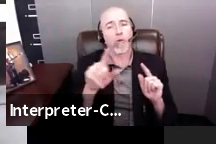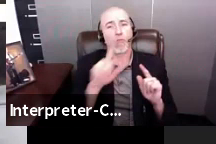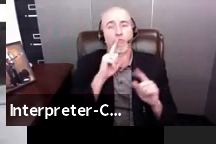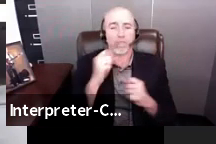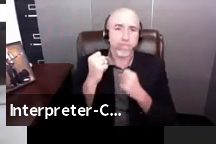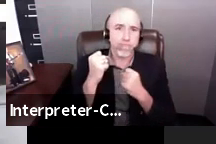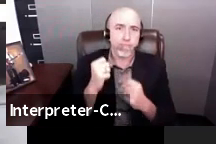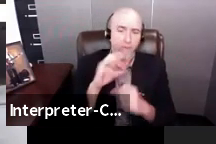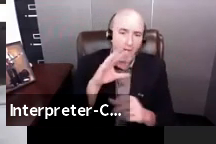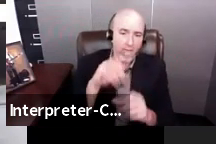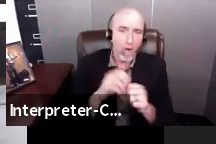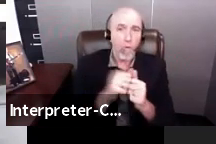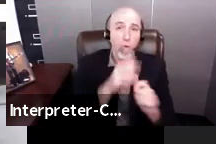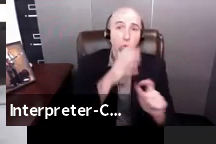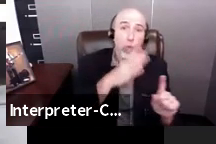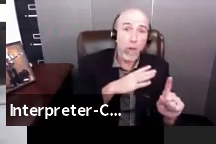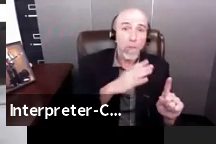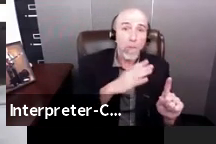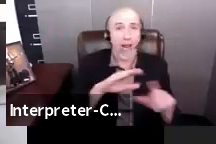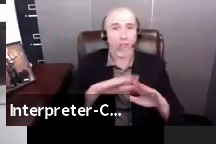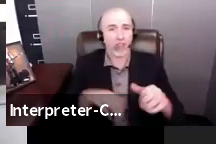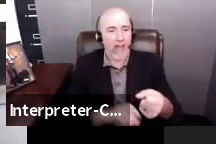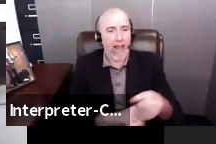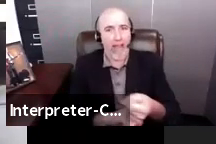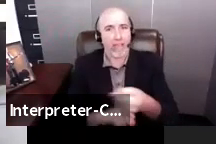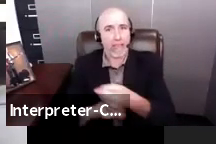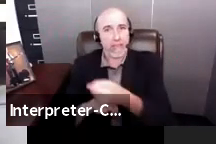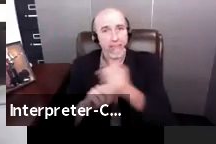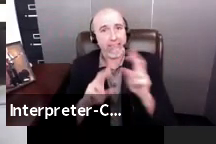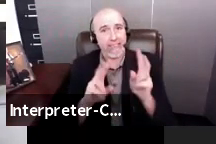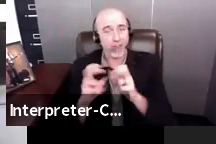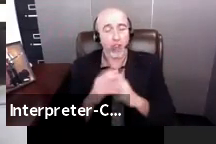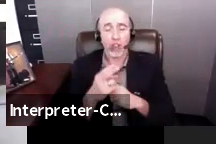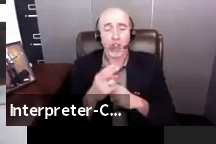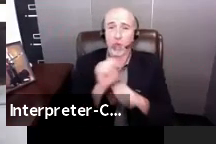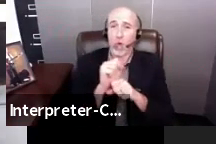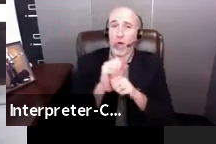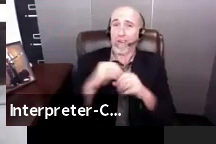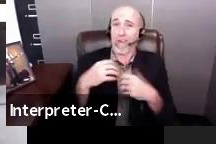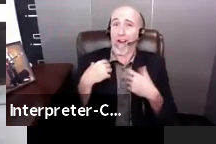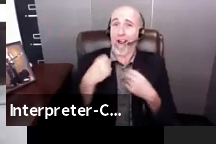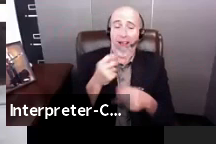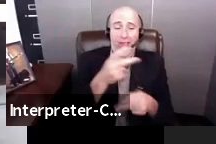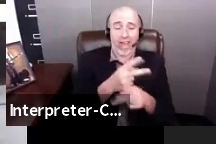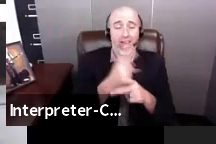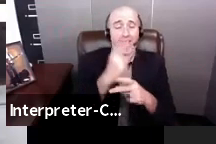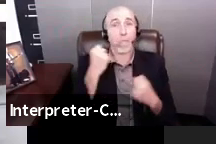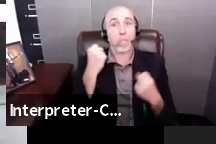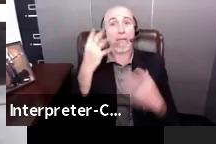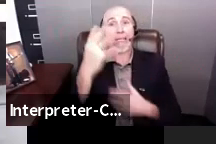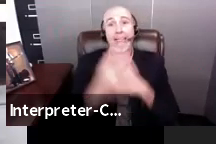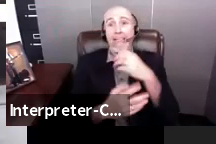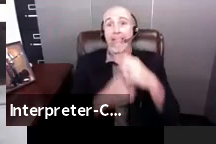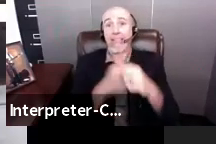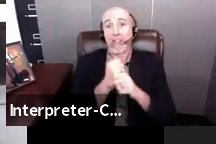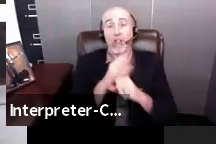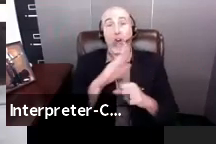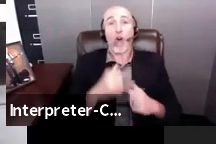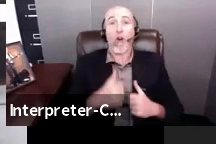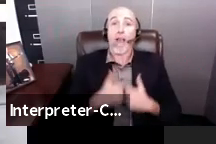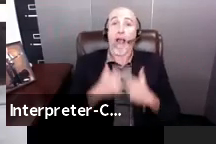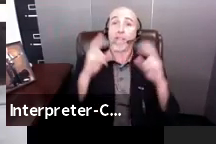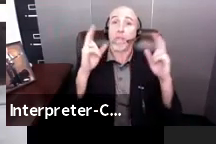invested in women's and children's advocacy issues. She's worked in healthcare for many years. Her life's motto